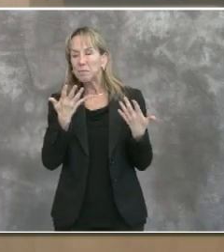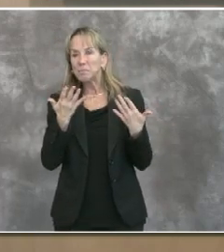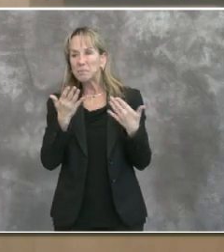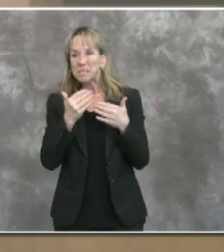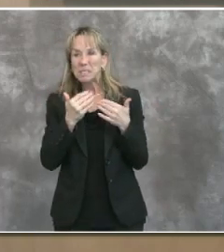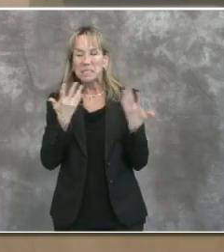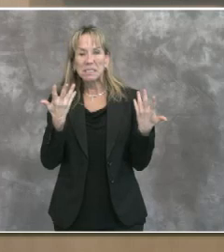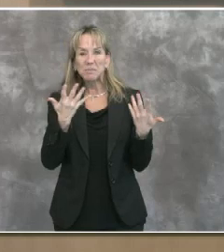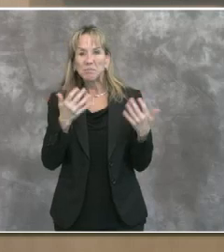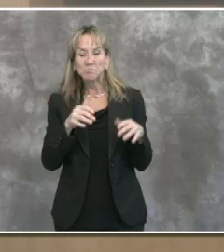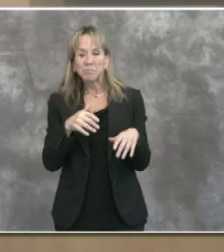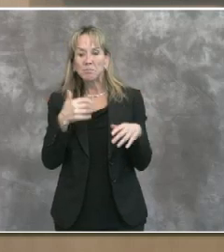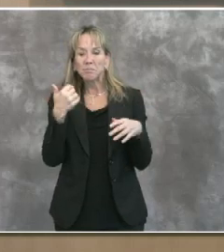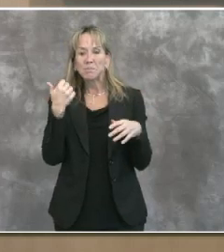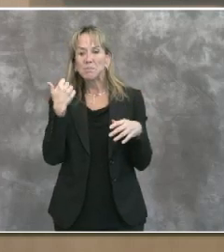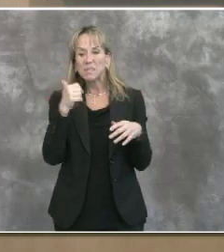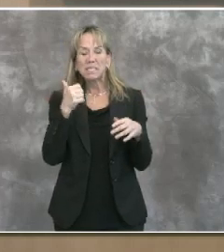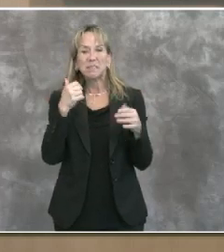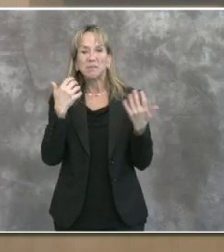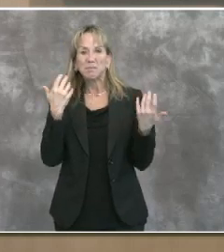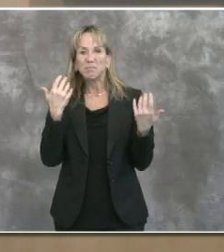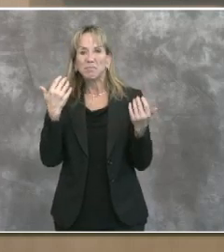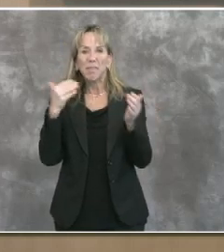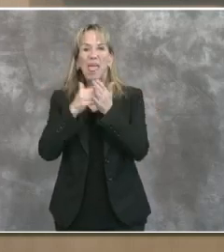of thousands, and that's more than we have now.